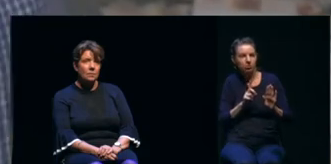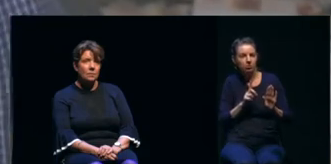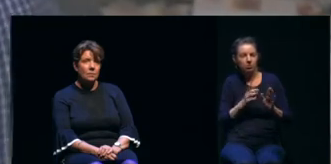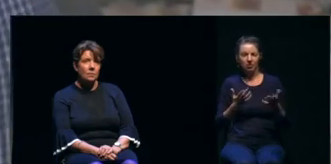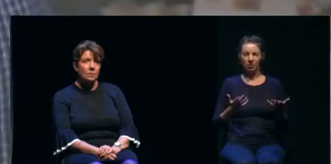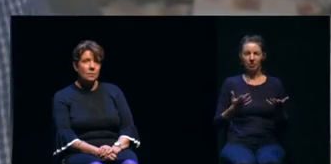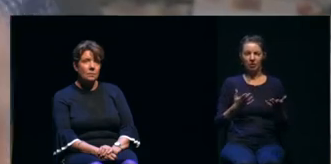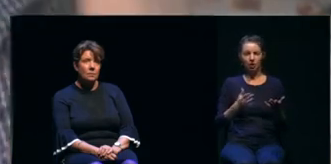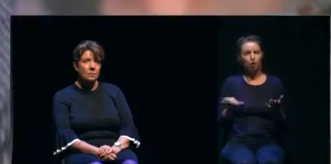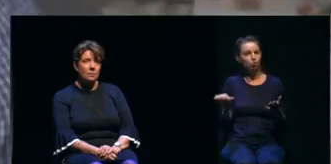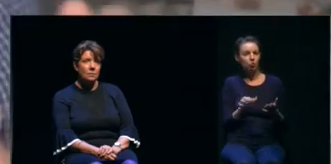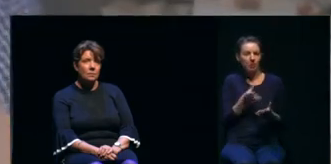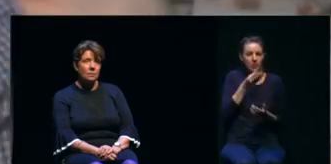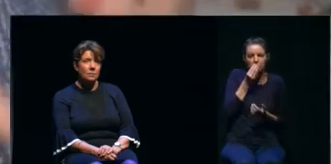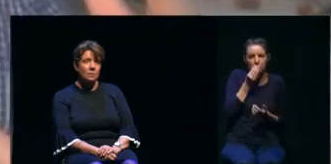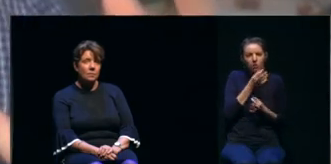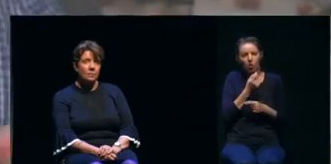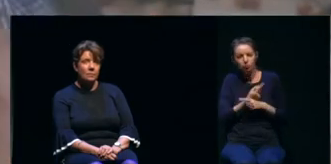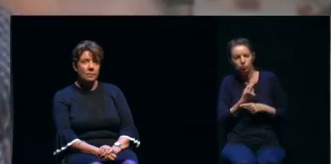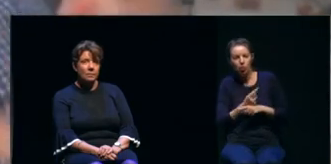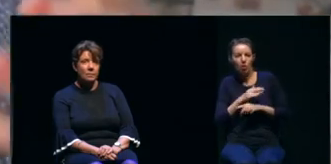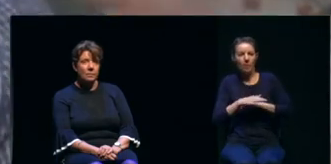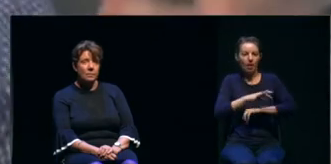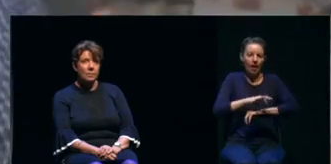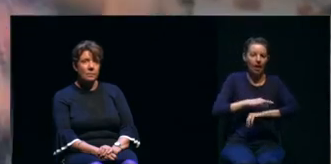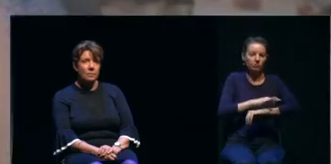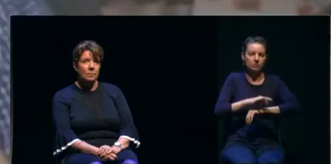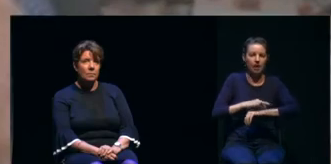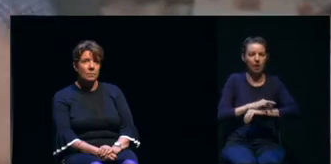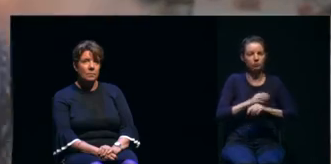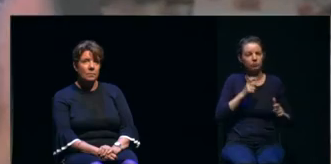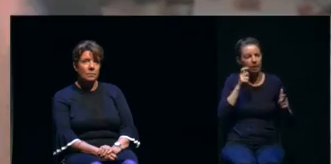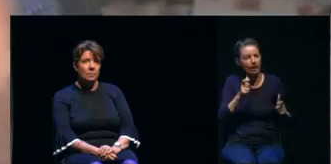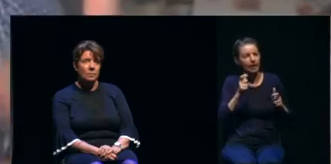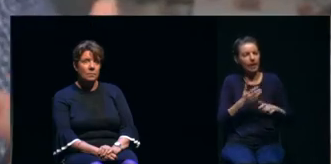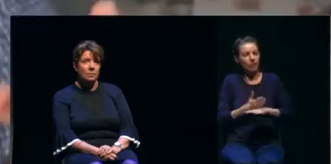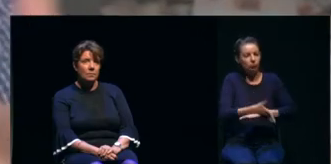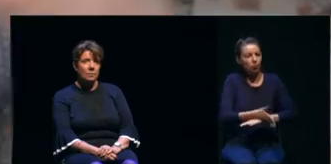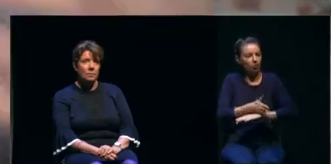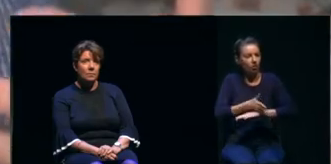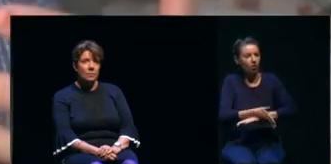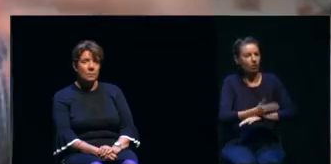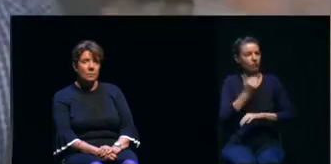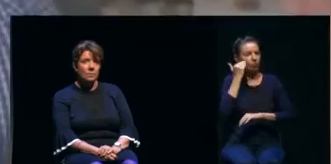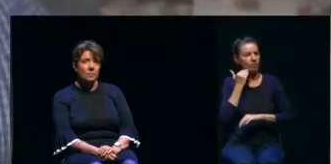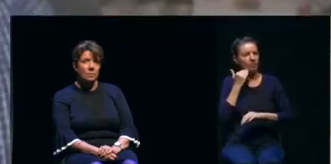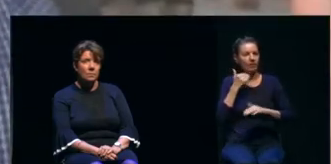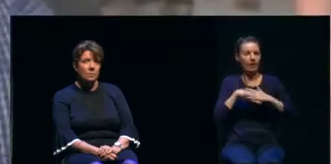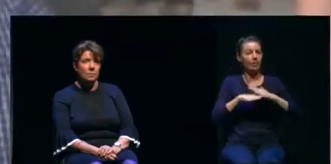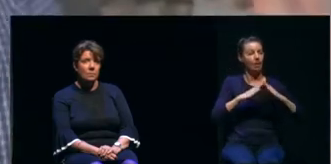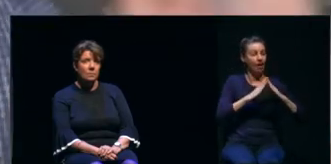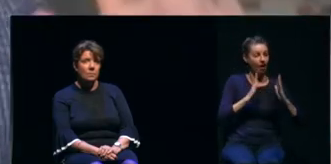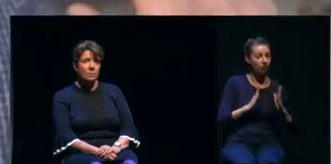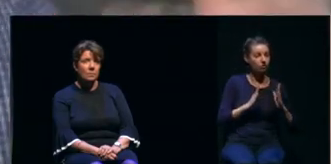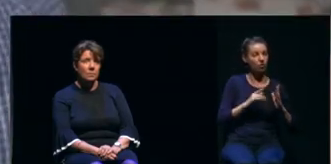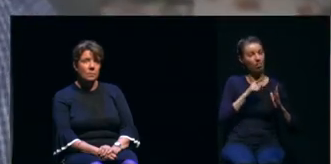You're not supposed to talk about the hours of care, the relentlessness of it, the actual day-to-day work that women do in the house. The domestic